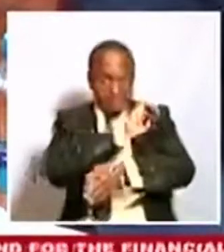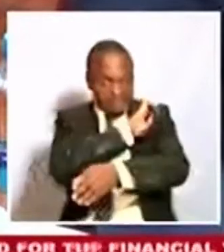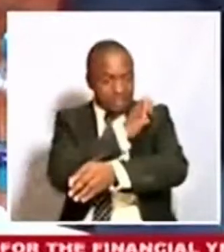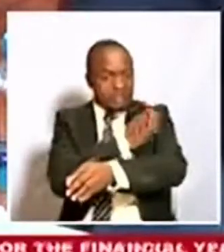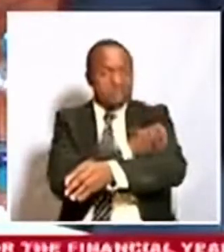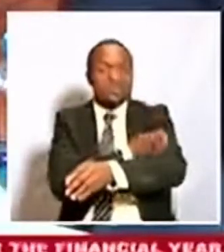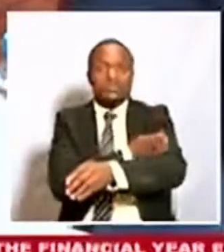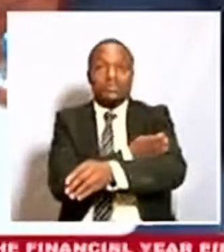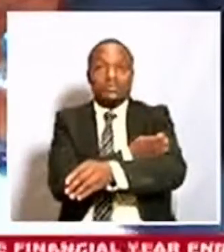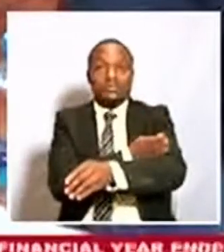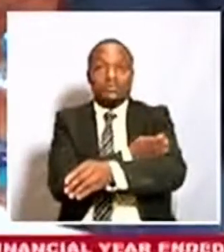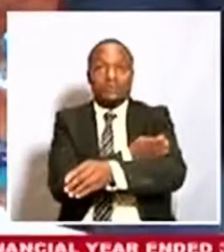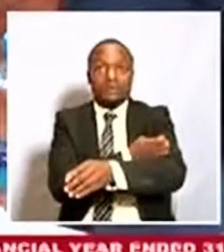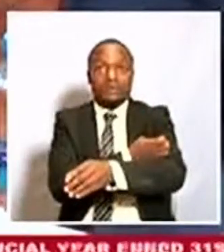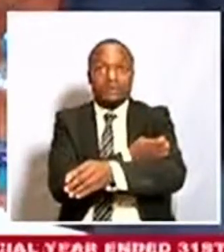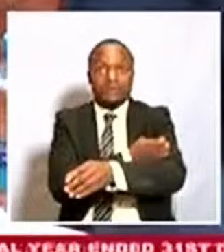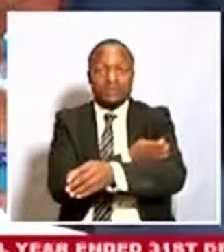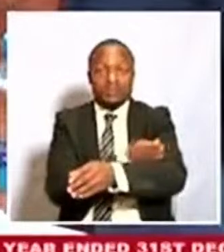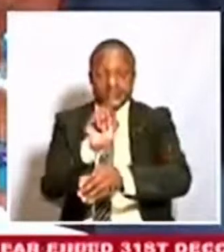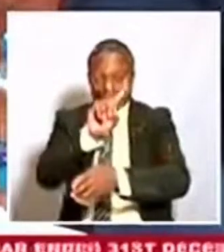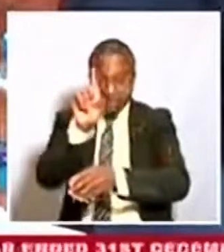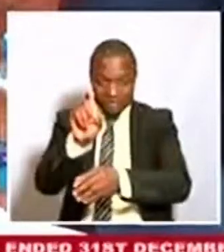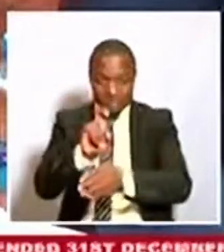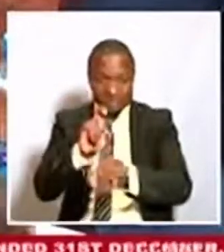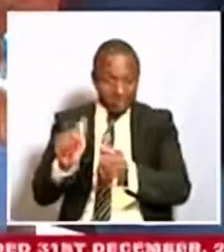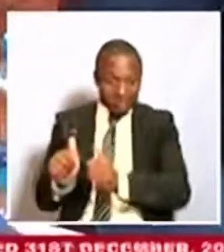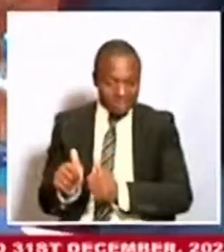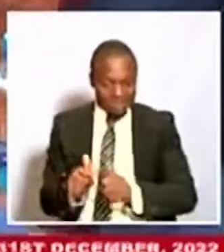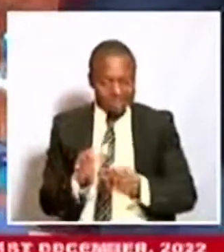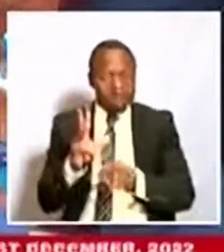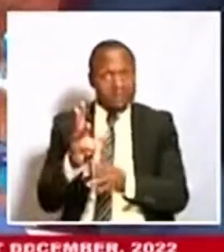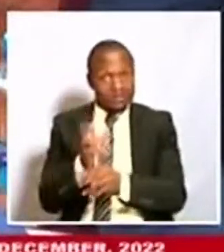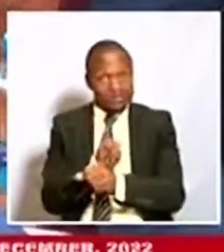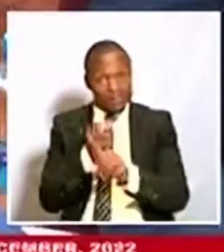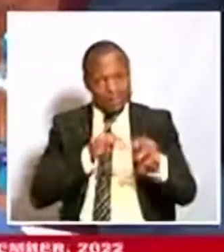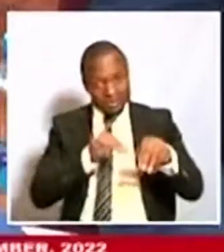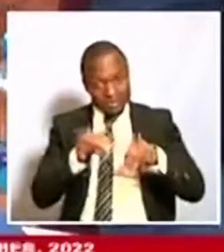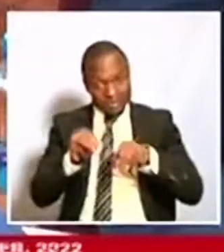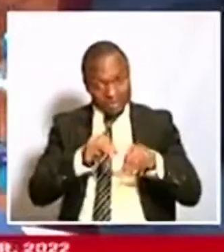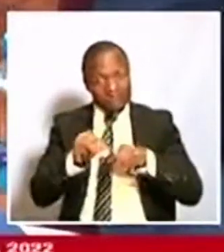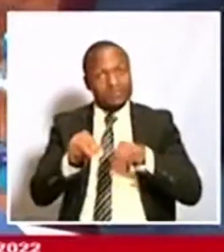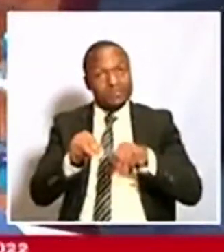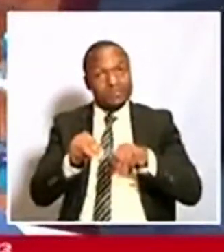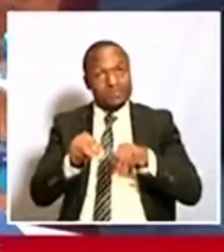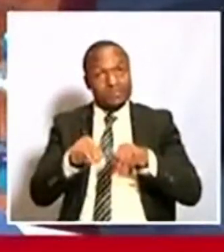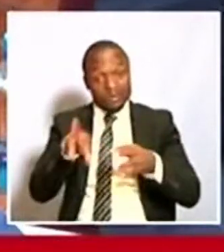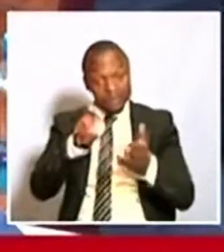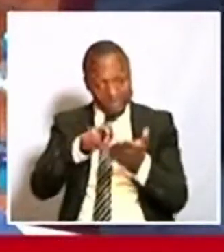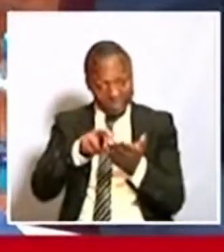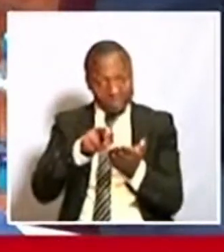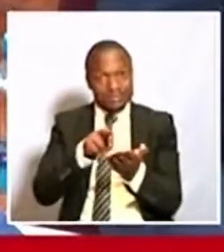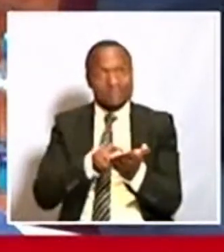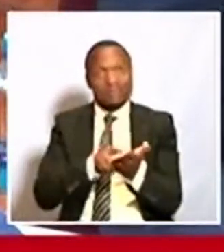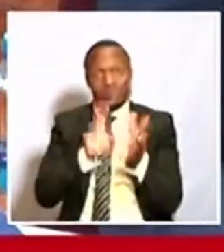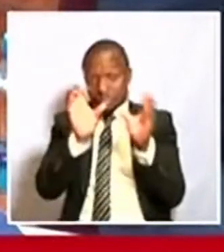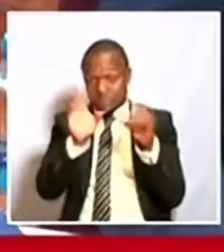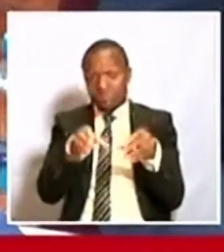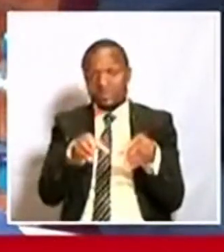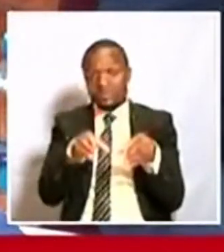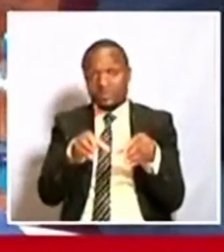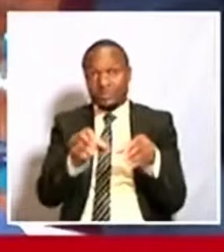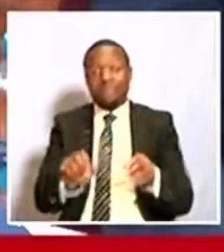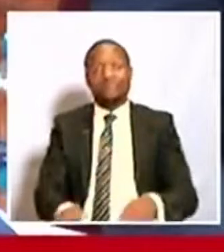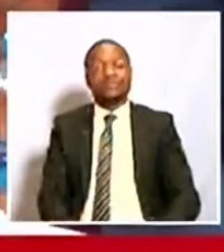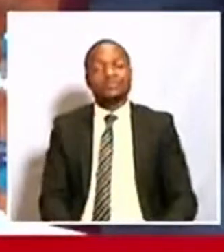questionable. The action taken, Chair, is that management wishes to report.